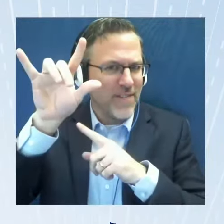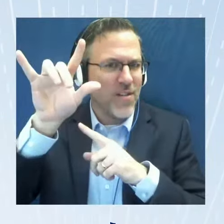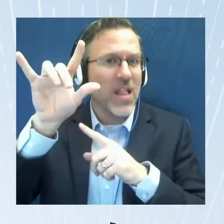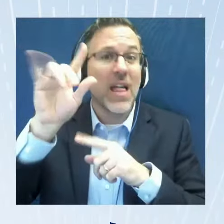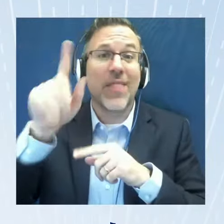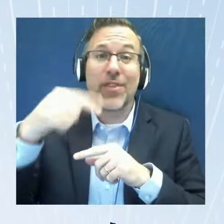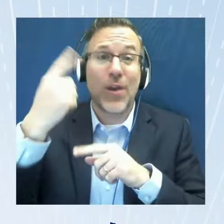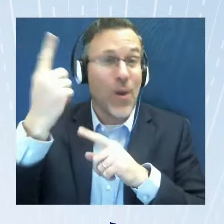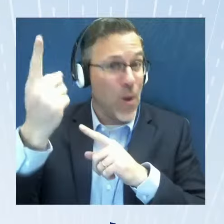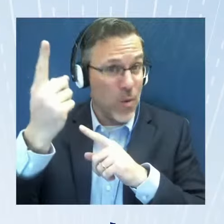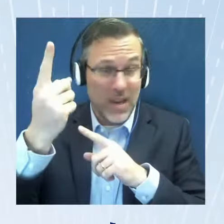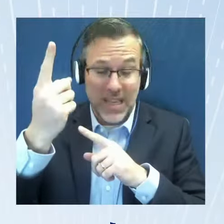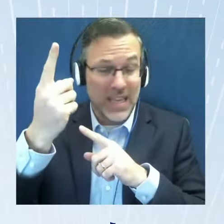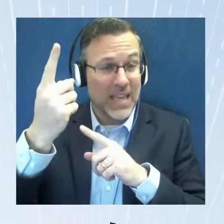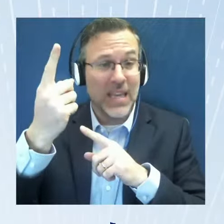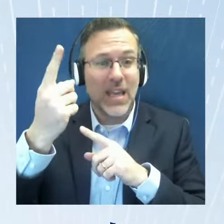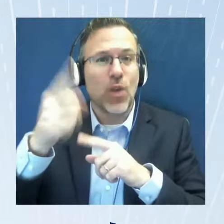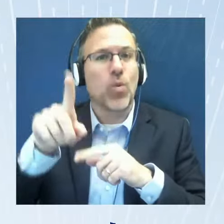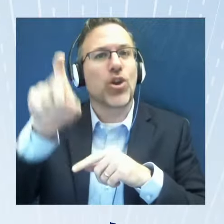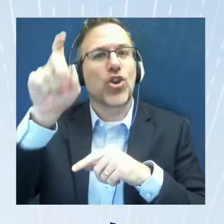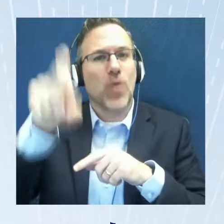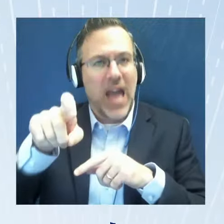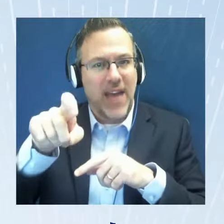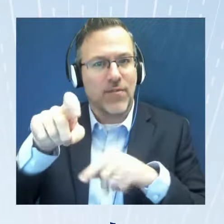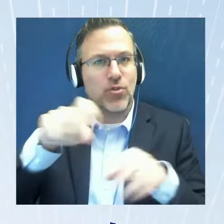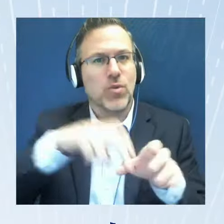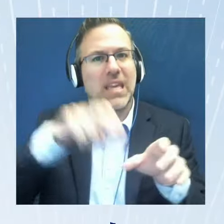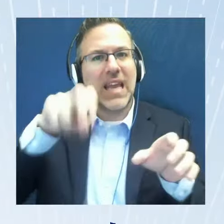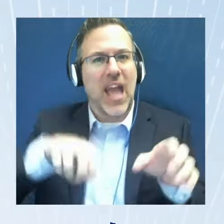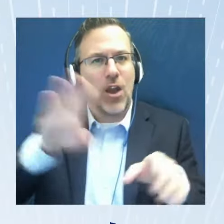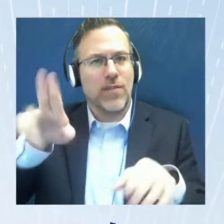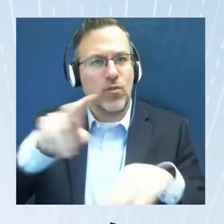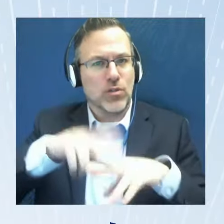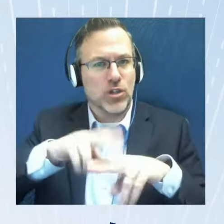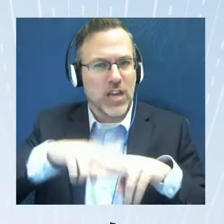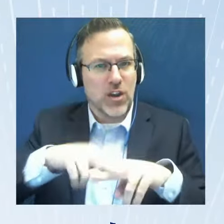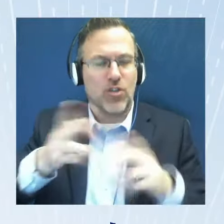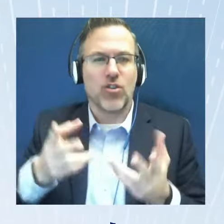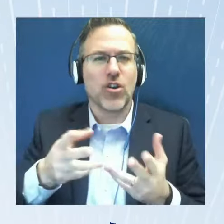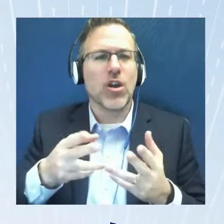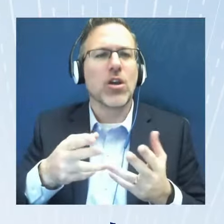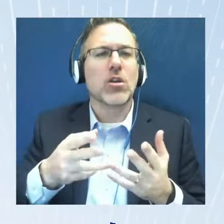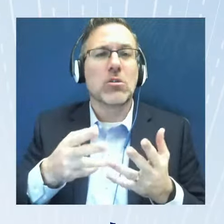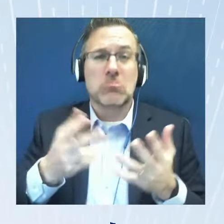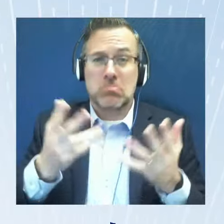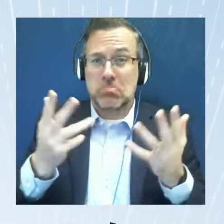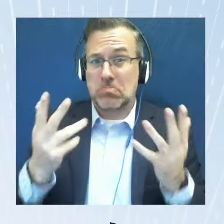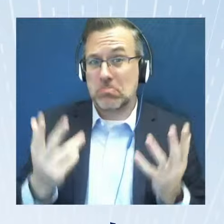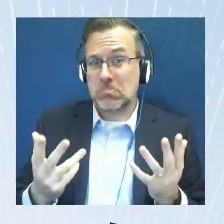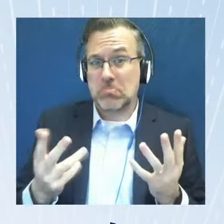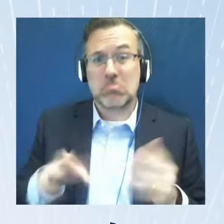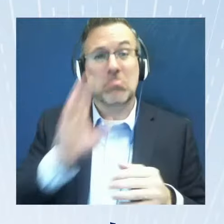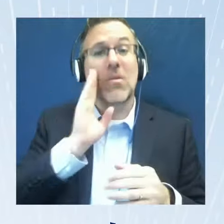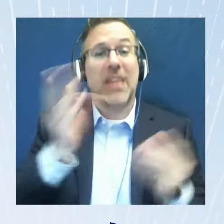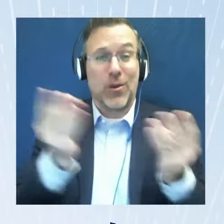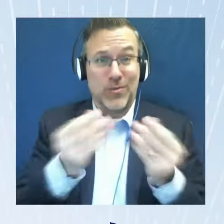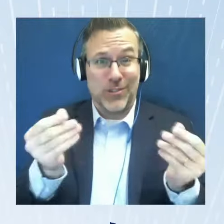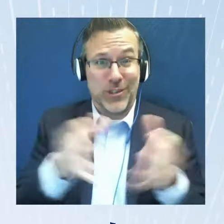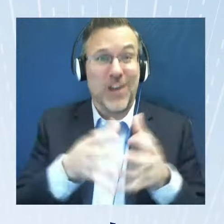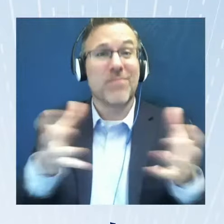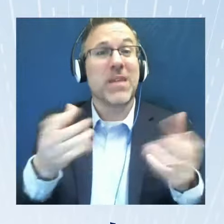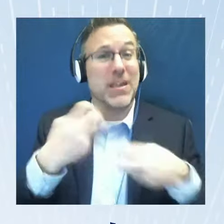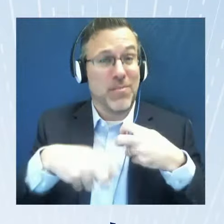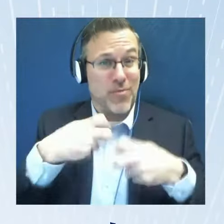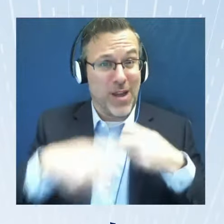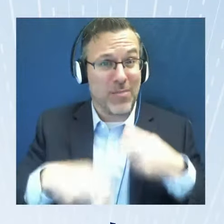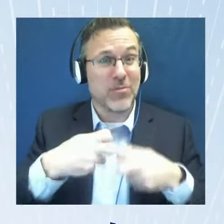transit where you have to get out of your chair. At what point is that, because that will solve a lot of the problems if